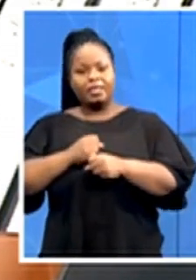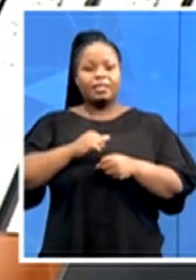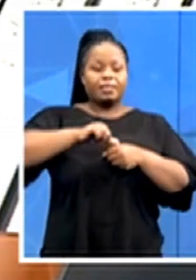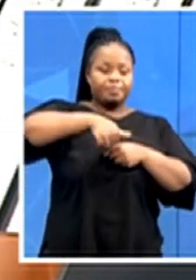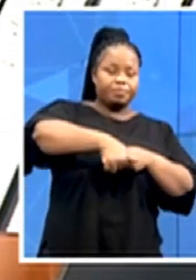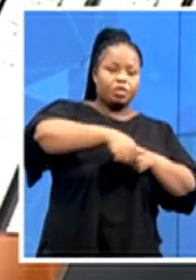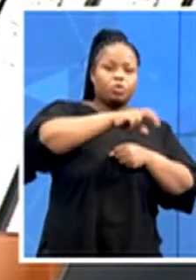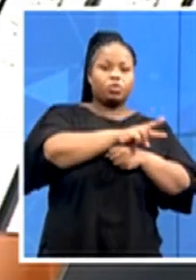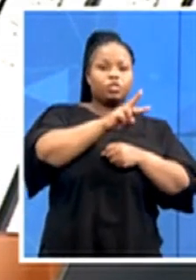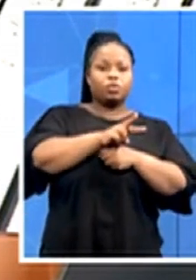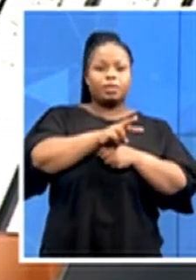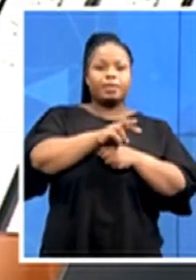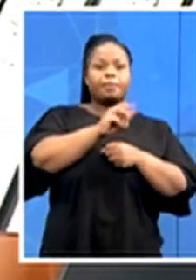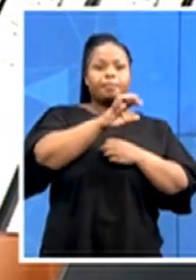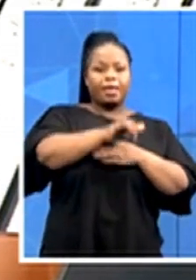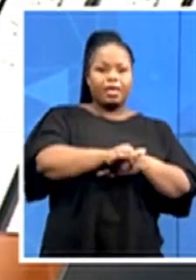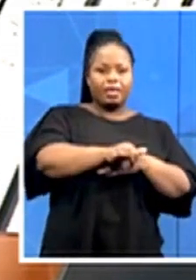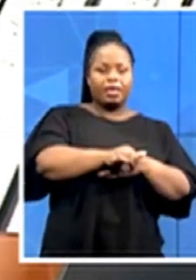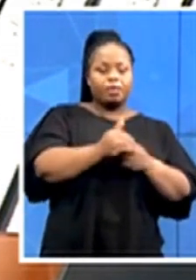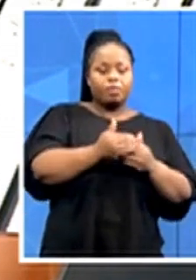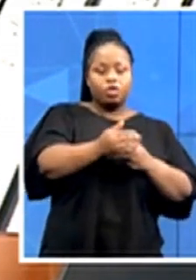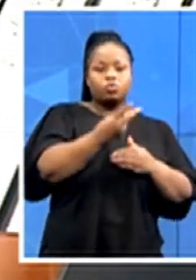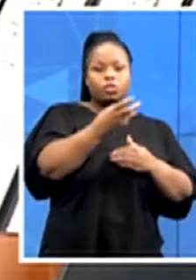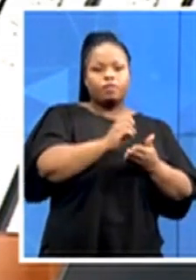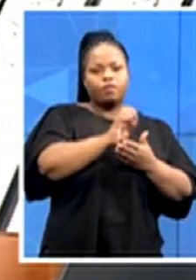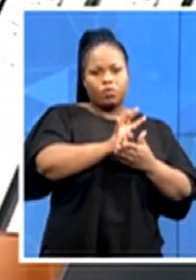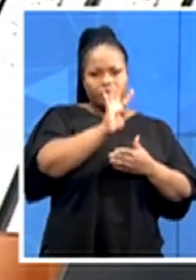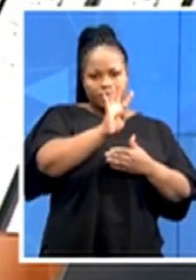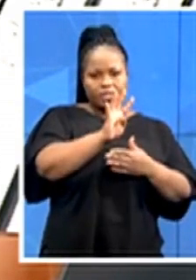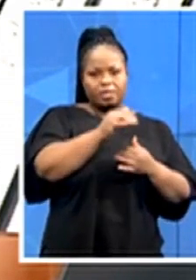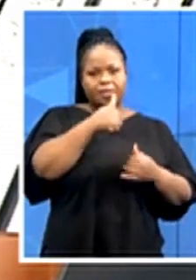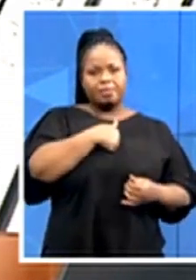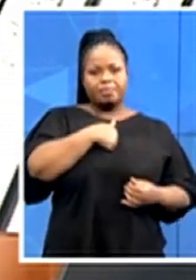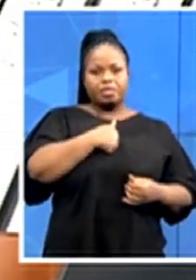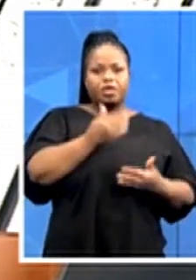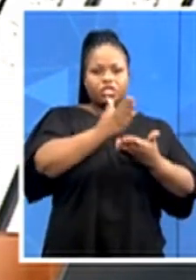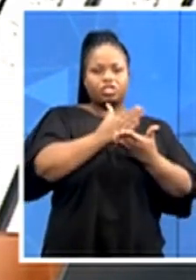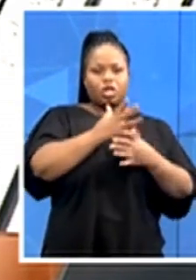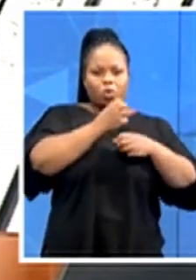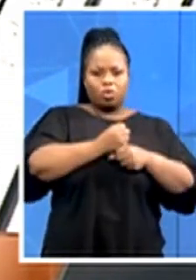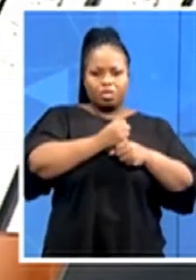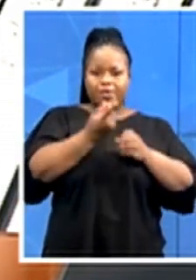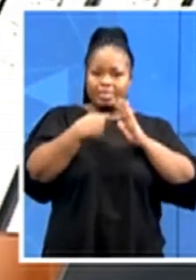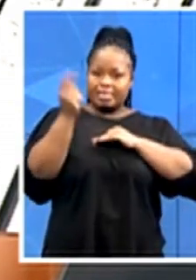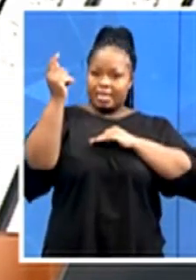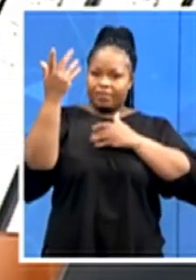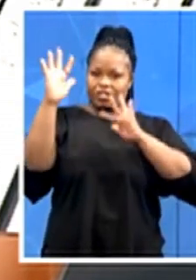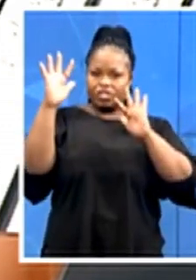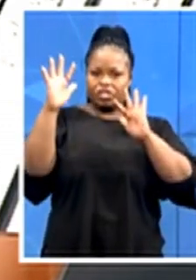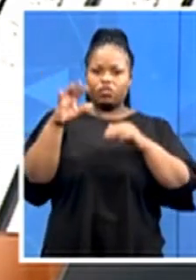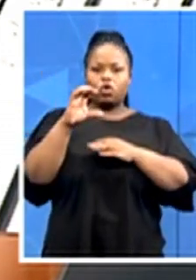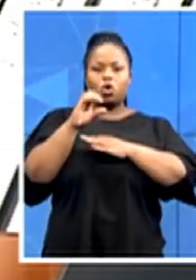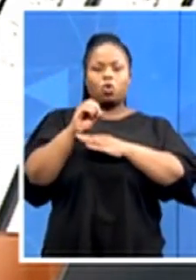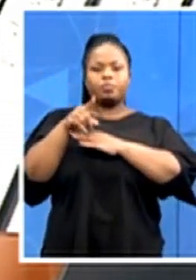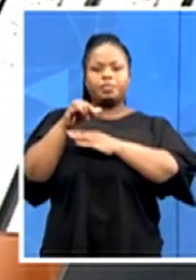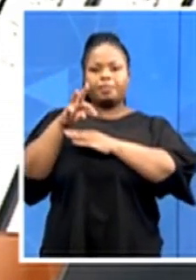May 2014, I disposed of my shareholding in Optimum Holdings ahead of my